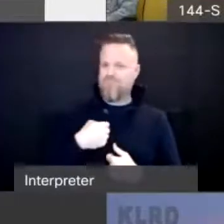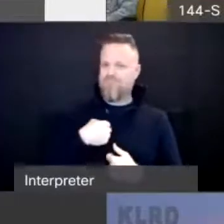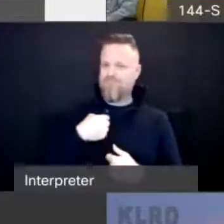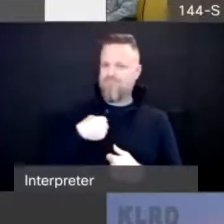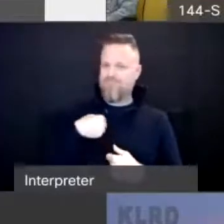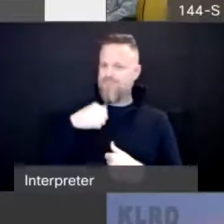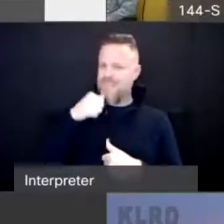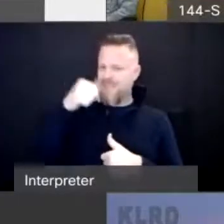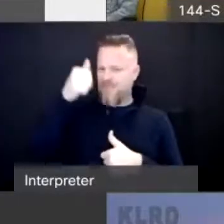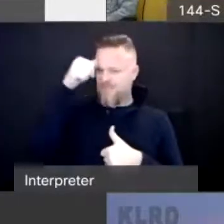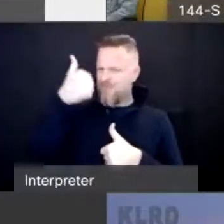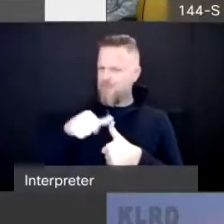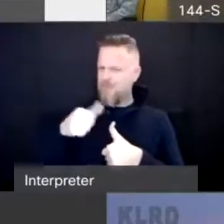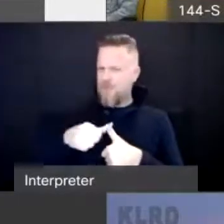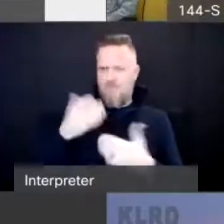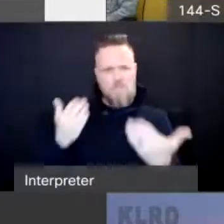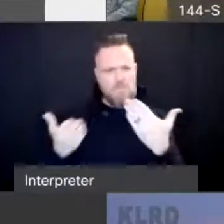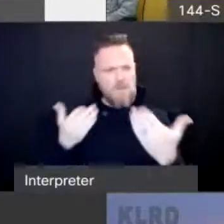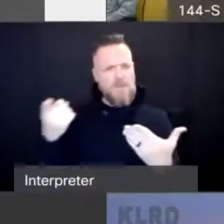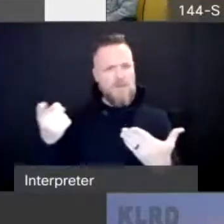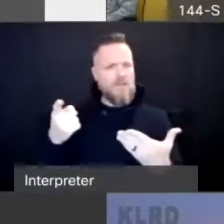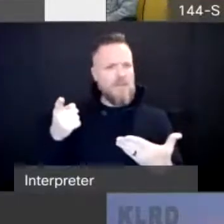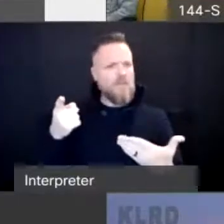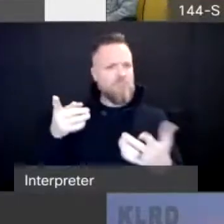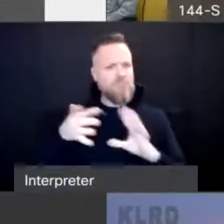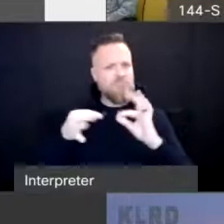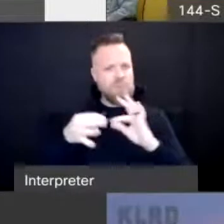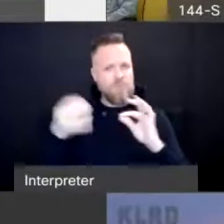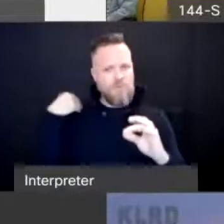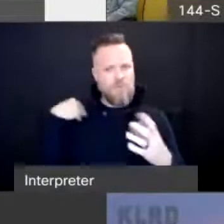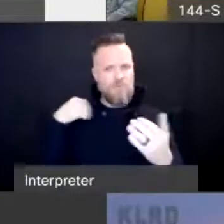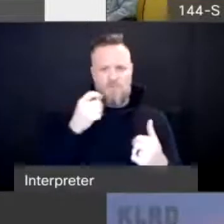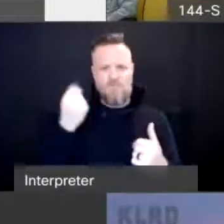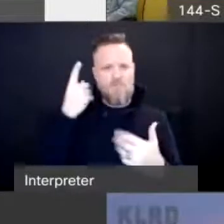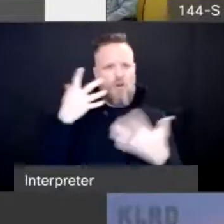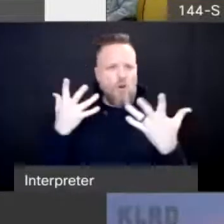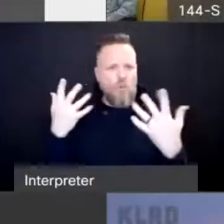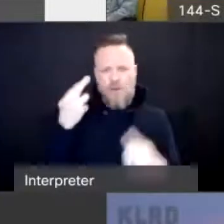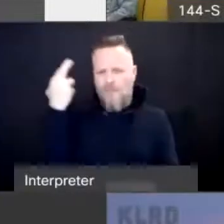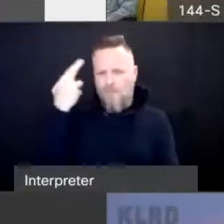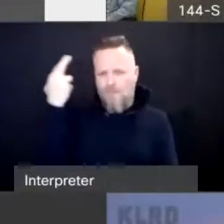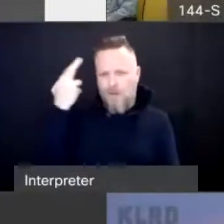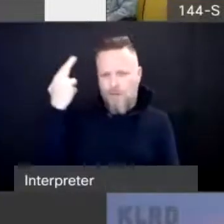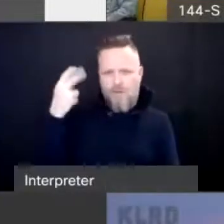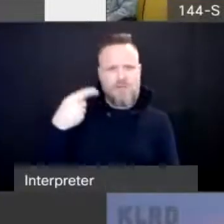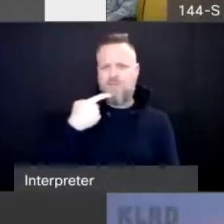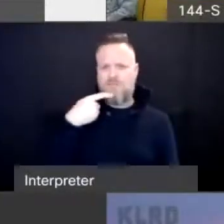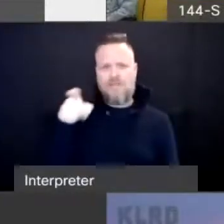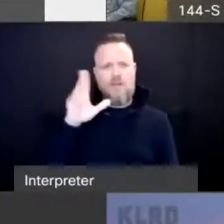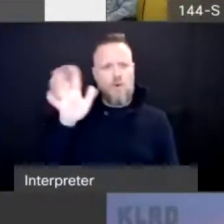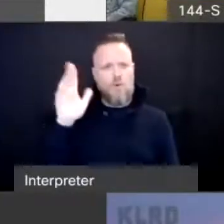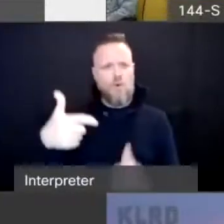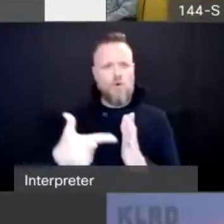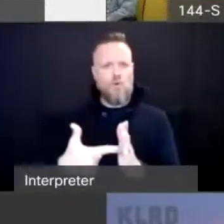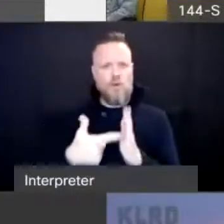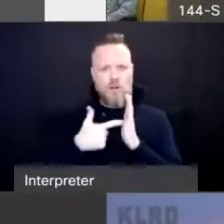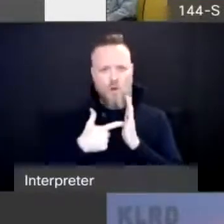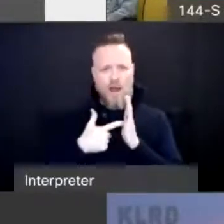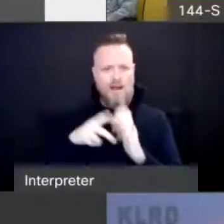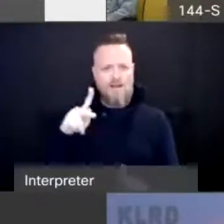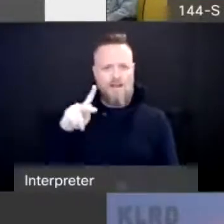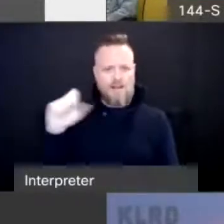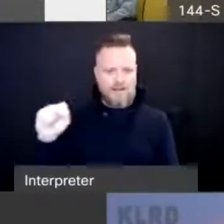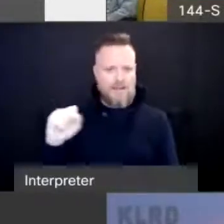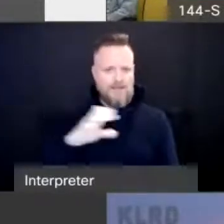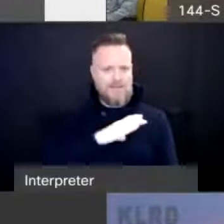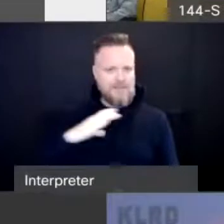recall, maybe it was said or I didn't understand, what is the purpose? It says that would require the Kansas Commission for the